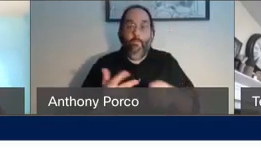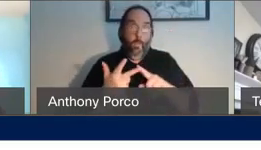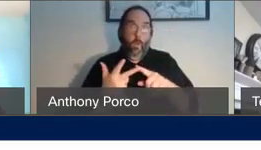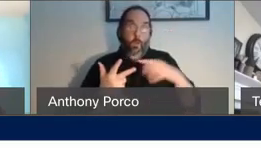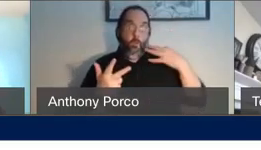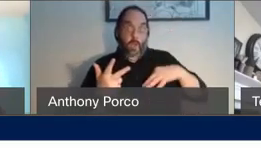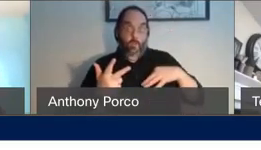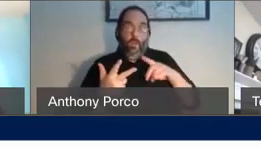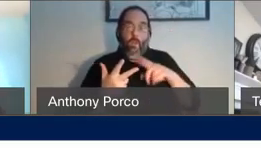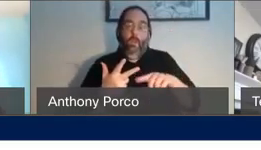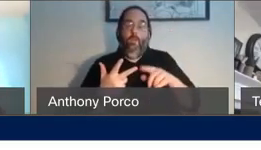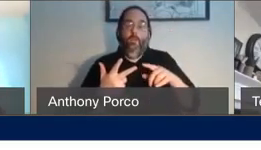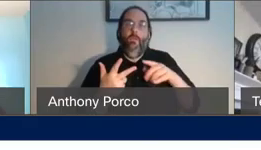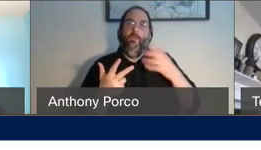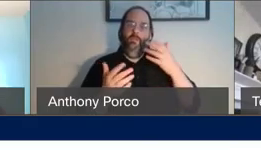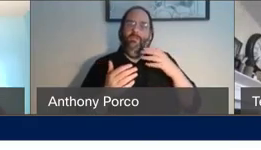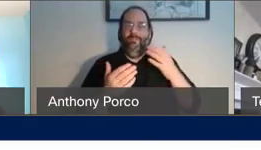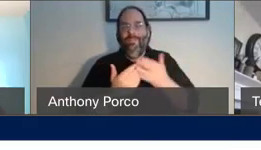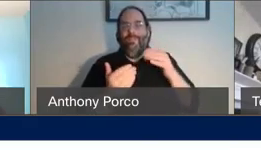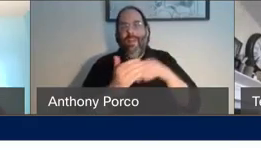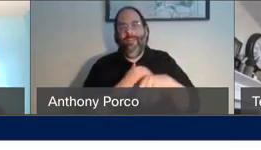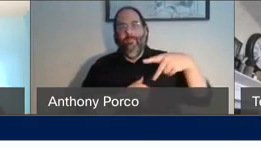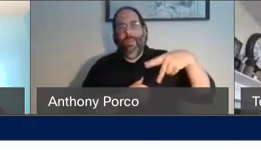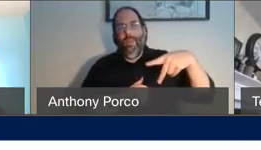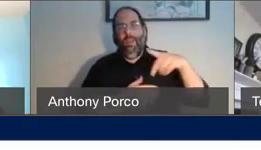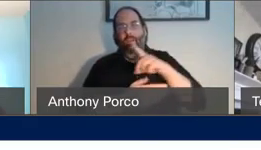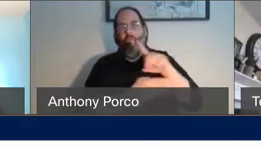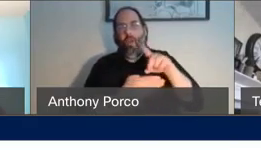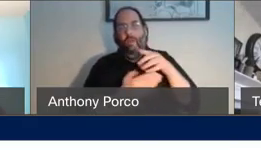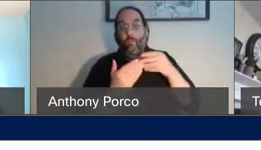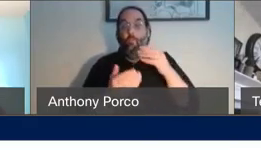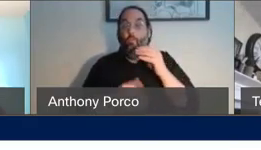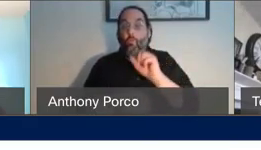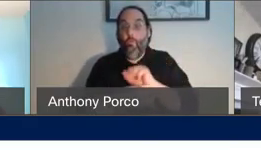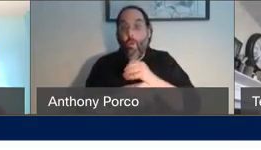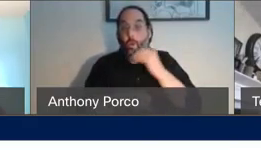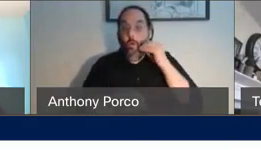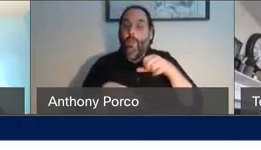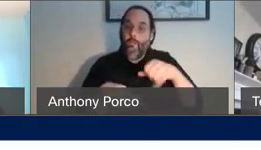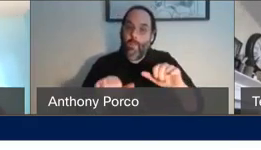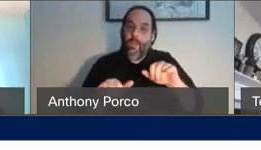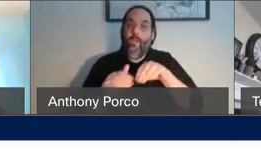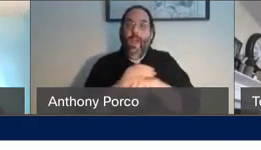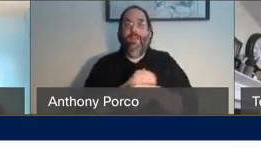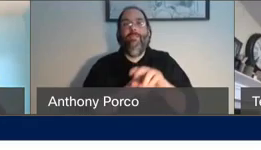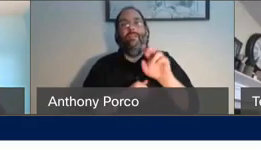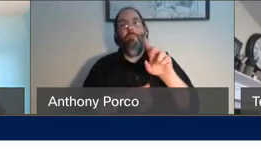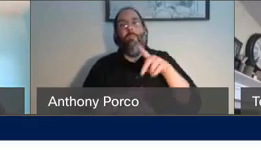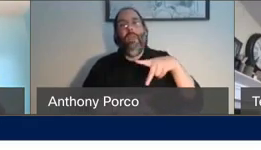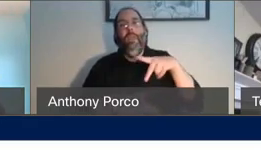accessing P drive. Even though you're working from home, you can access P drive if you have a VPN account. These are the